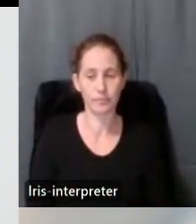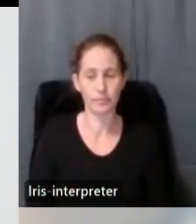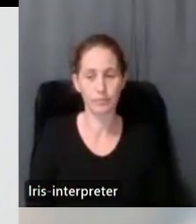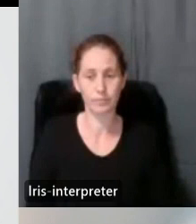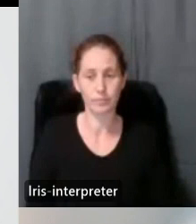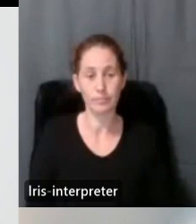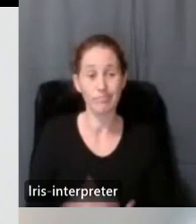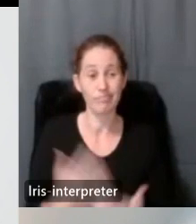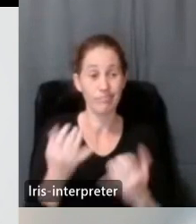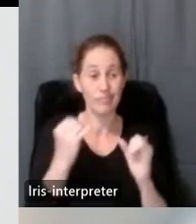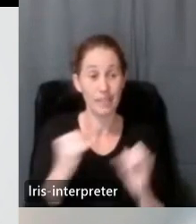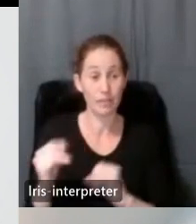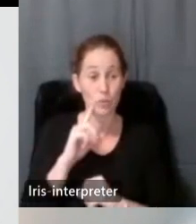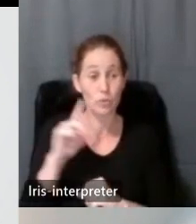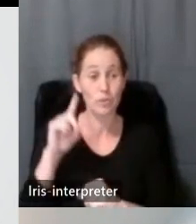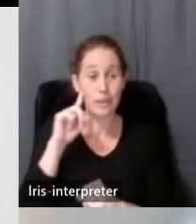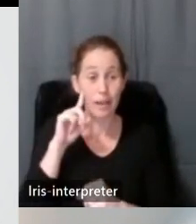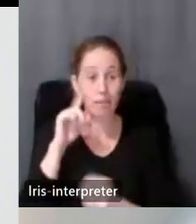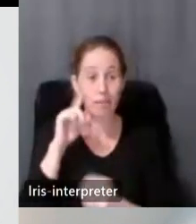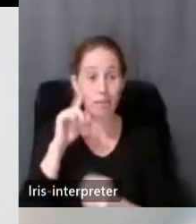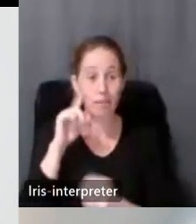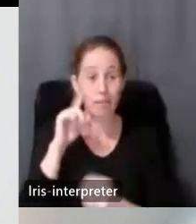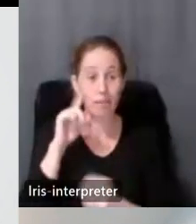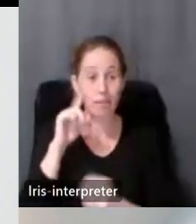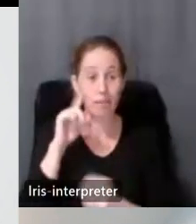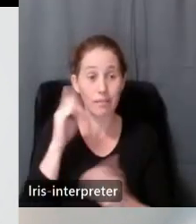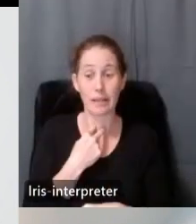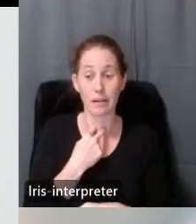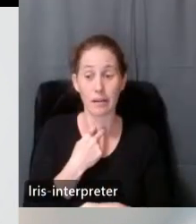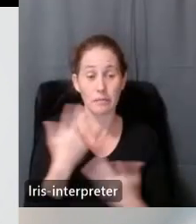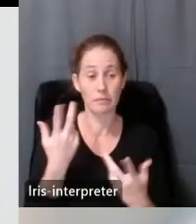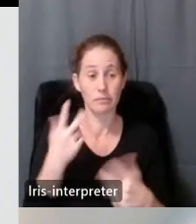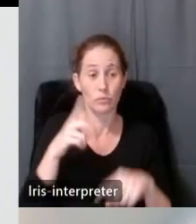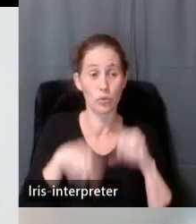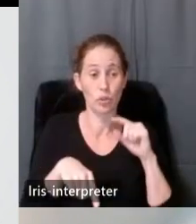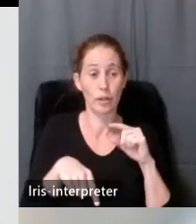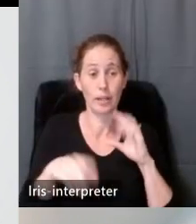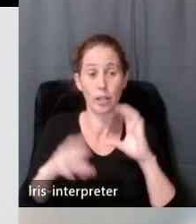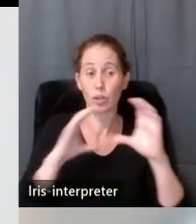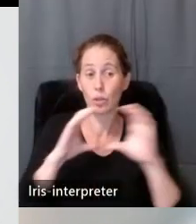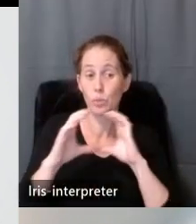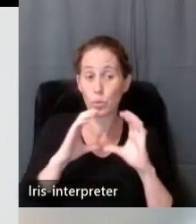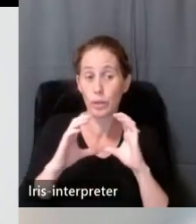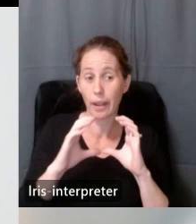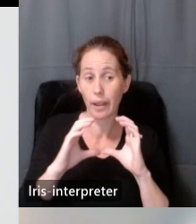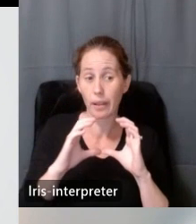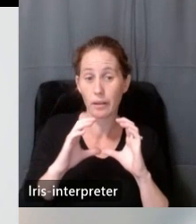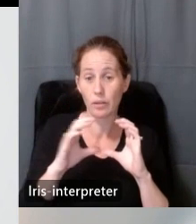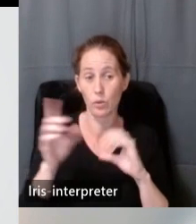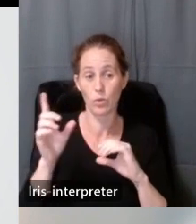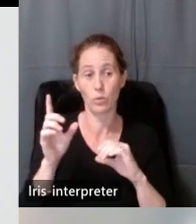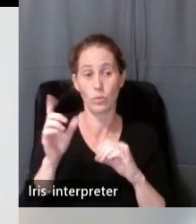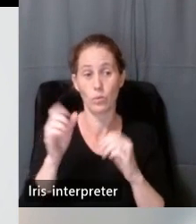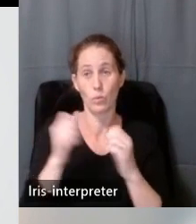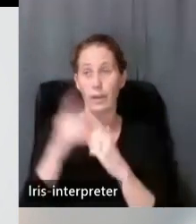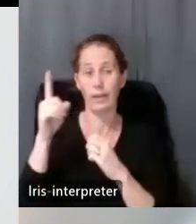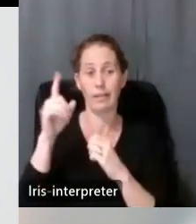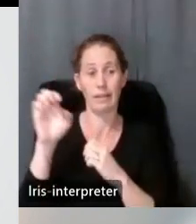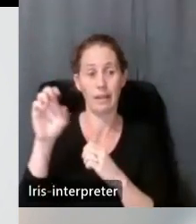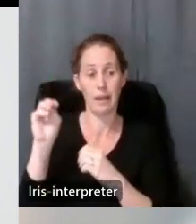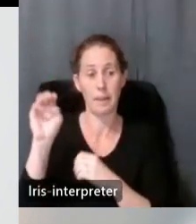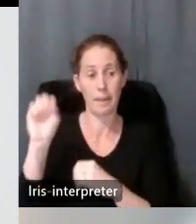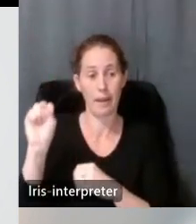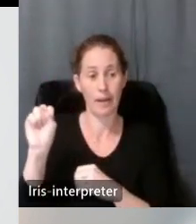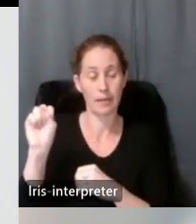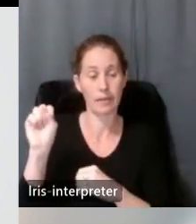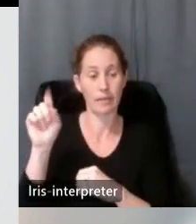Even individuals who are deaf could become trapped and would be unable to communicate with emergency